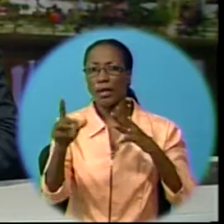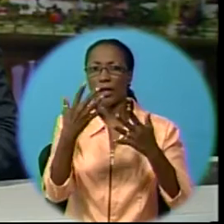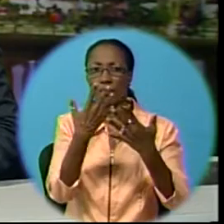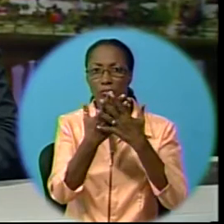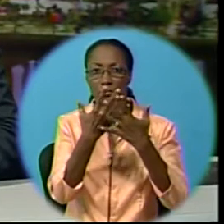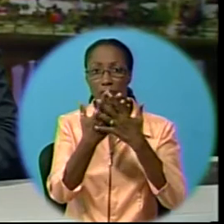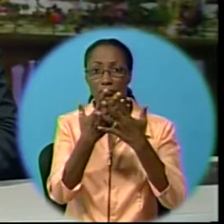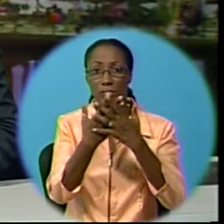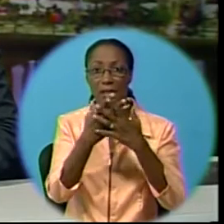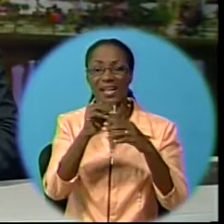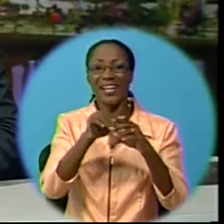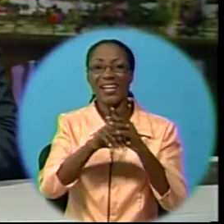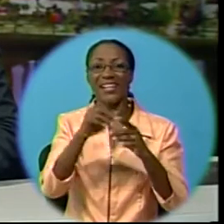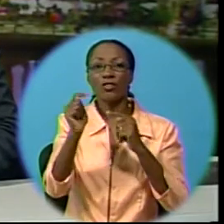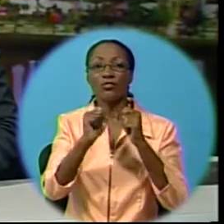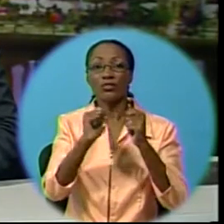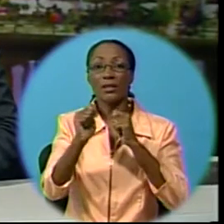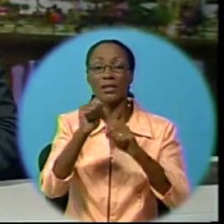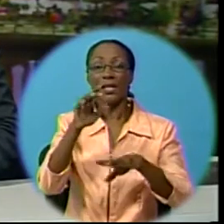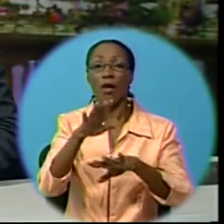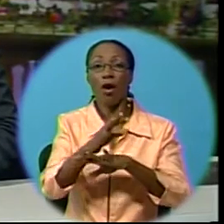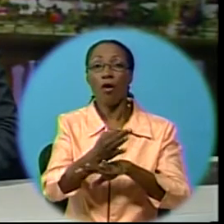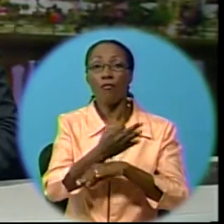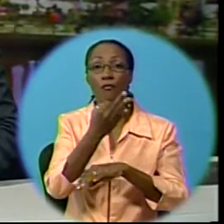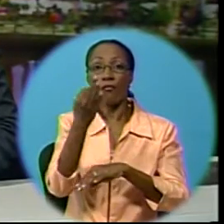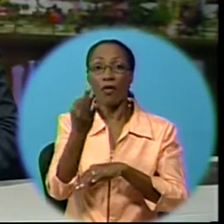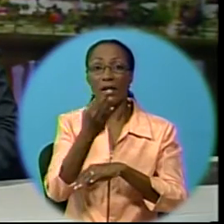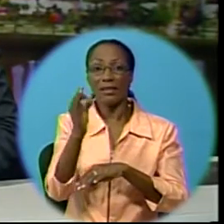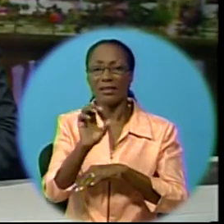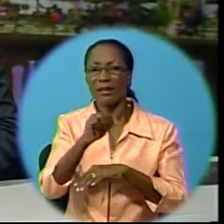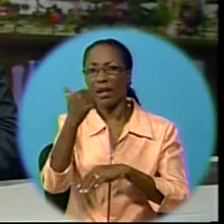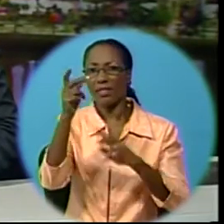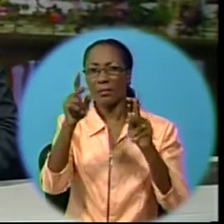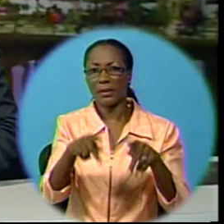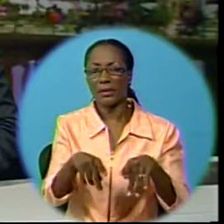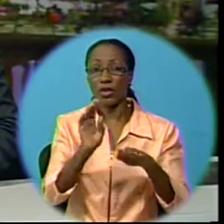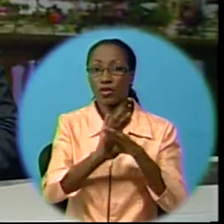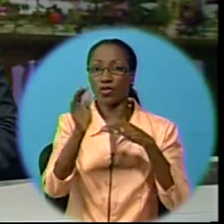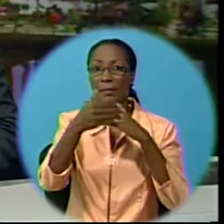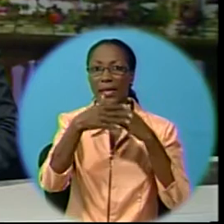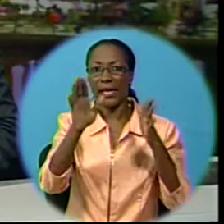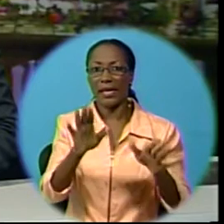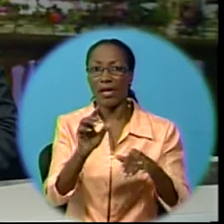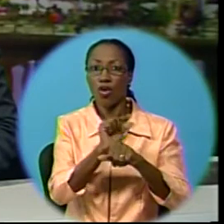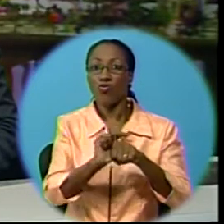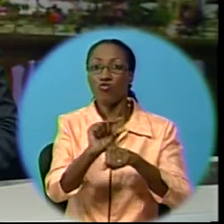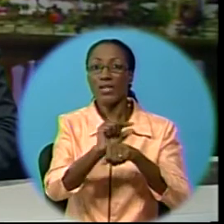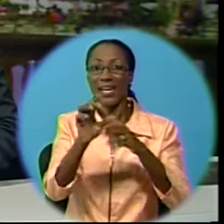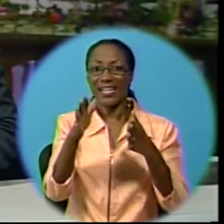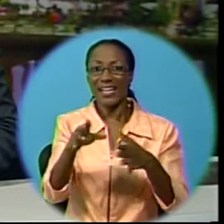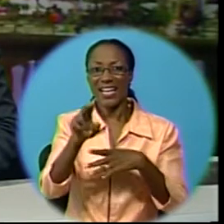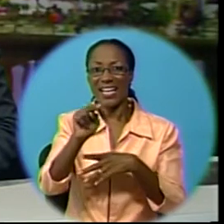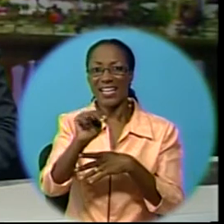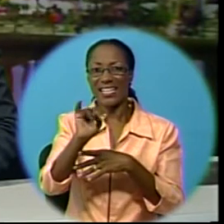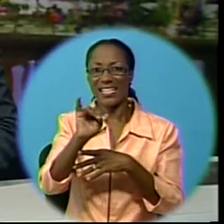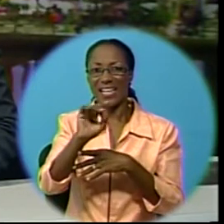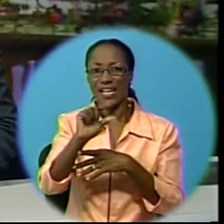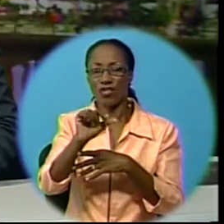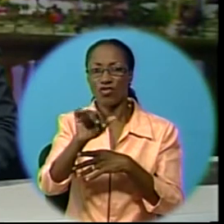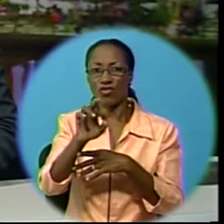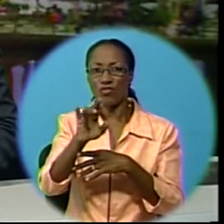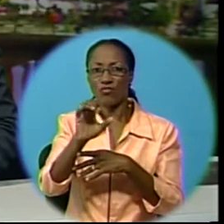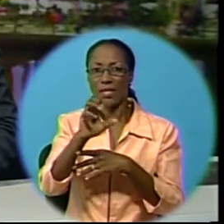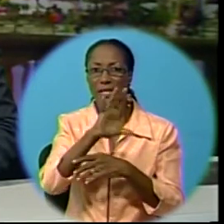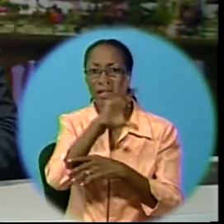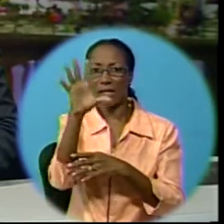Friday. According to reports, the other detainees were a Jamaican, a Grenadian and a Nigerian. They escaped the immigration detention center